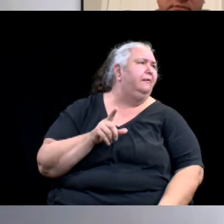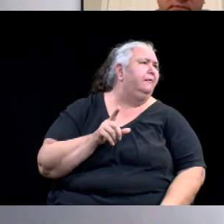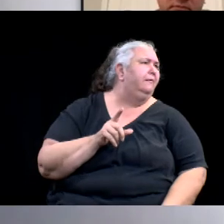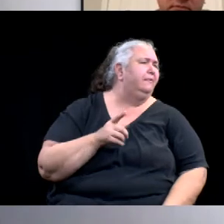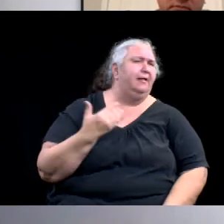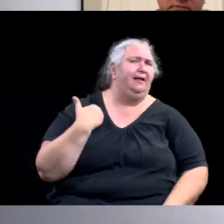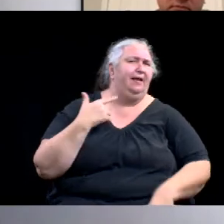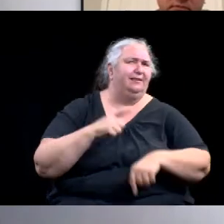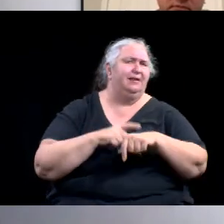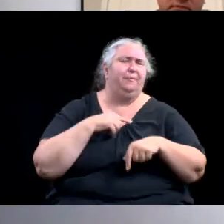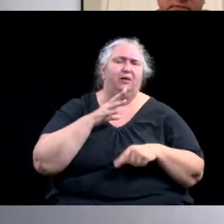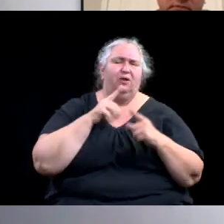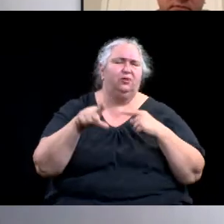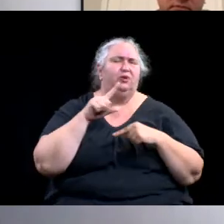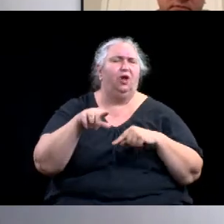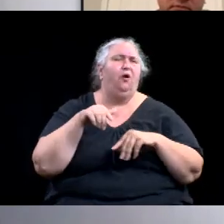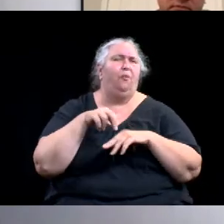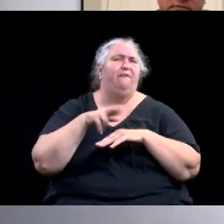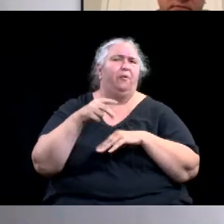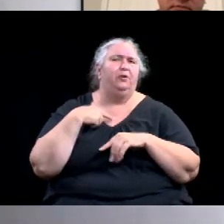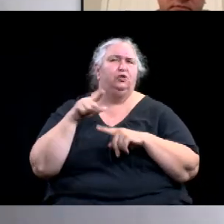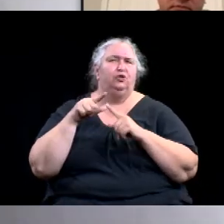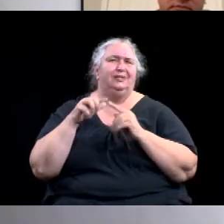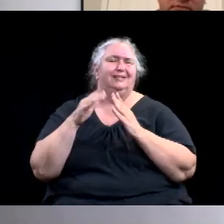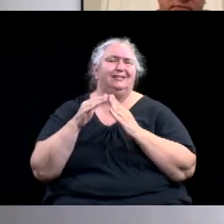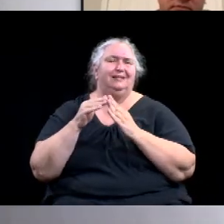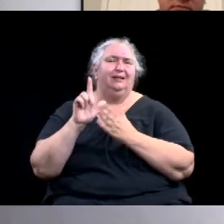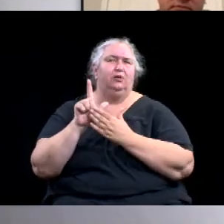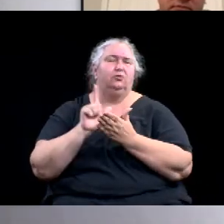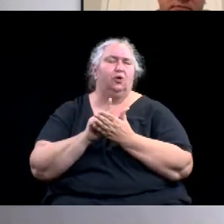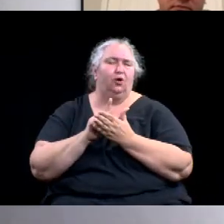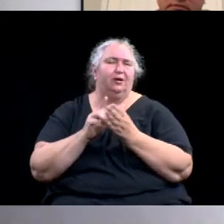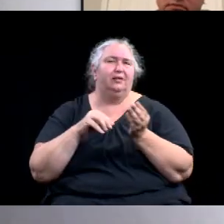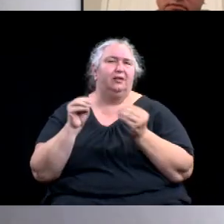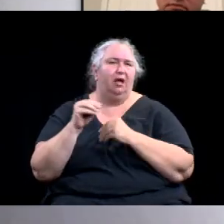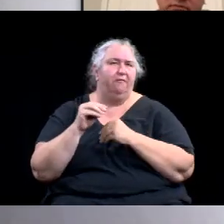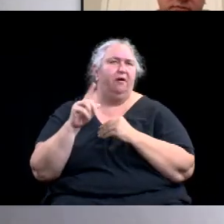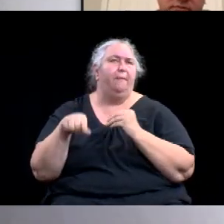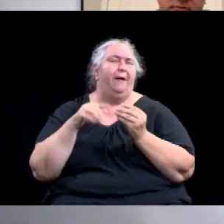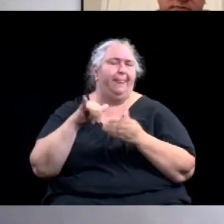and Ms. Barfield stopped by here